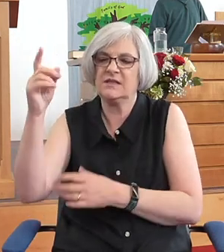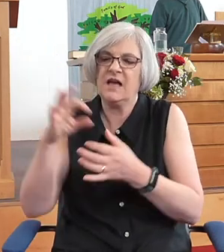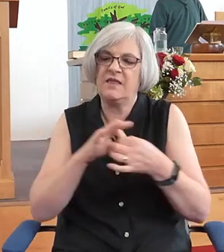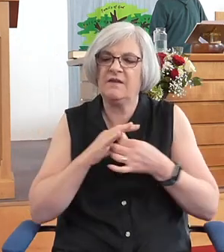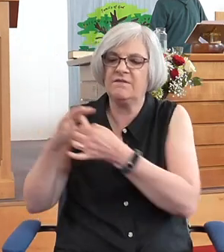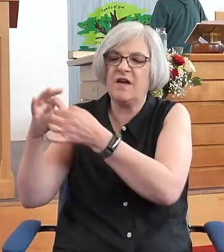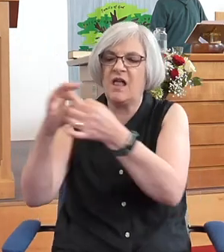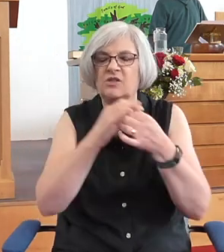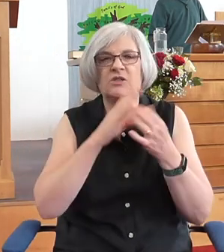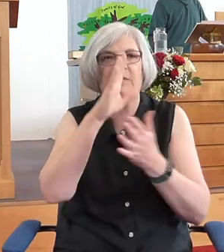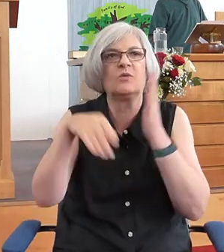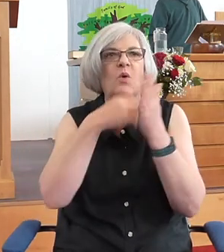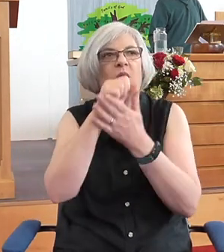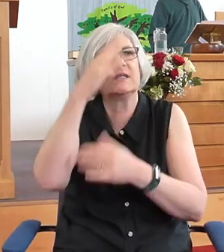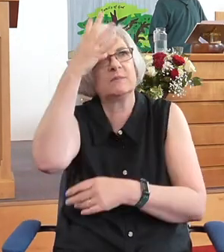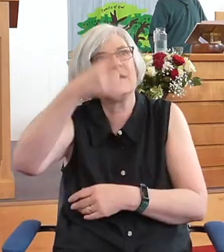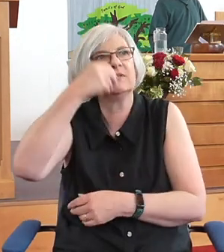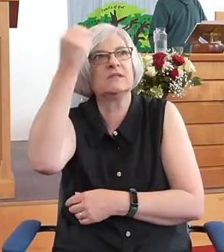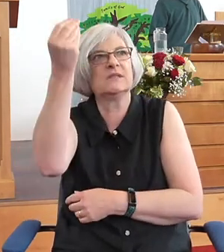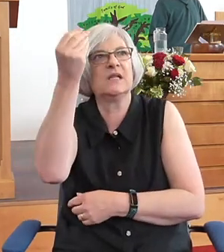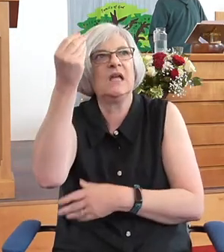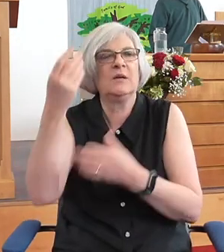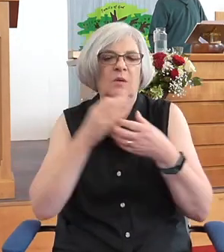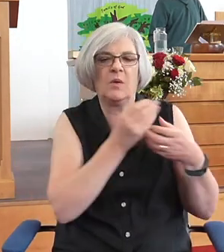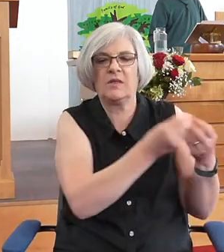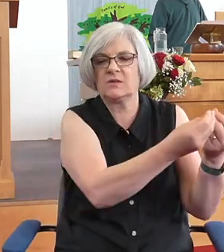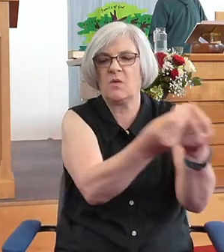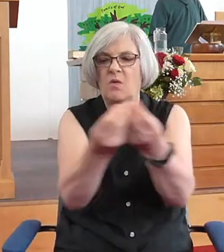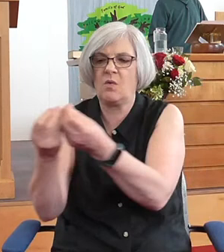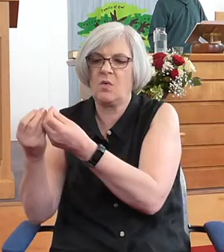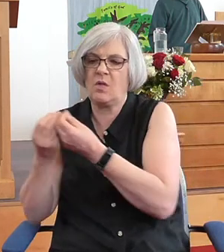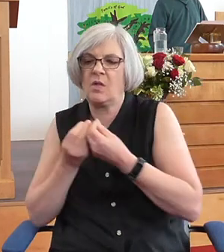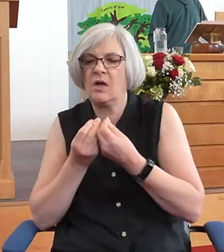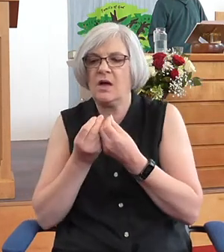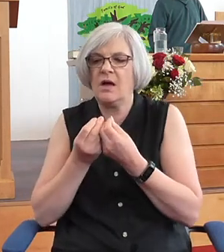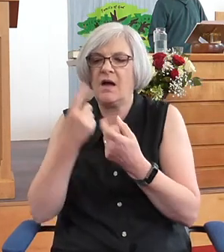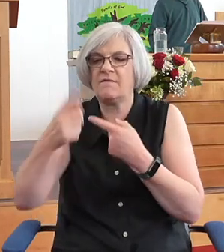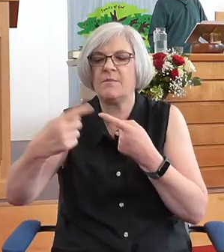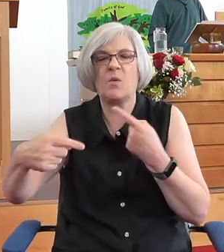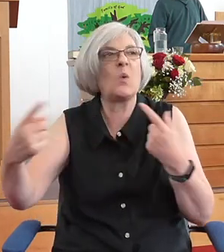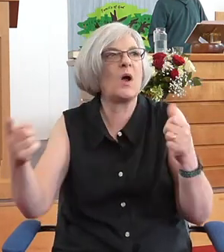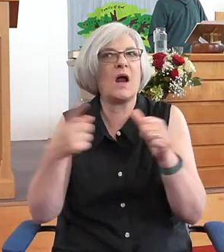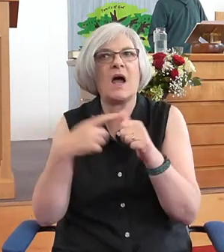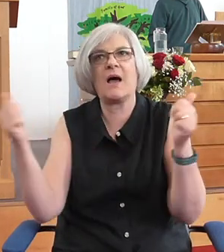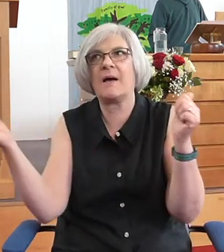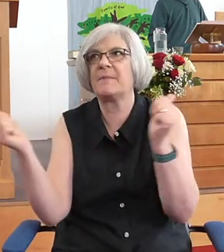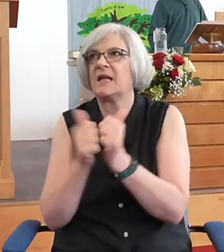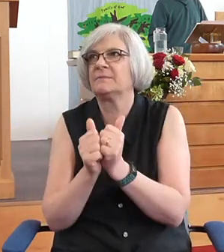and the fellowship of the Holy Spirit be with us all evermore.